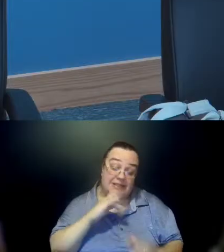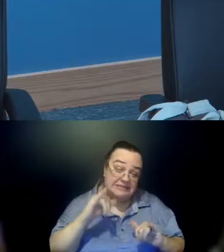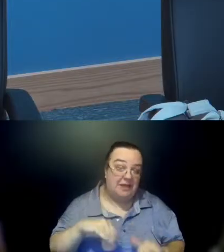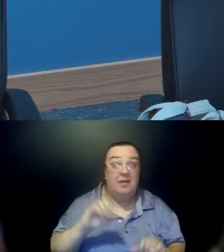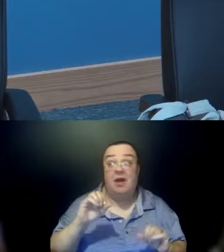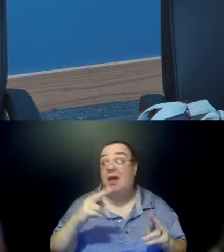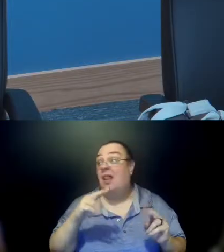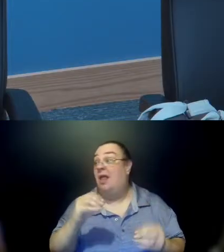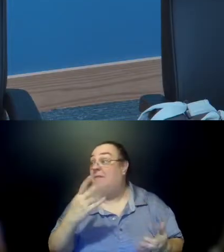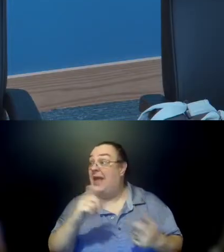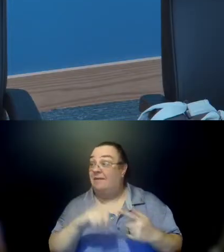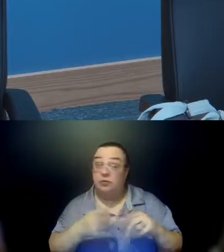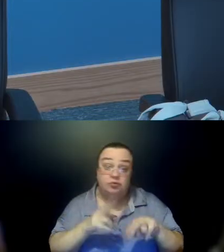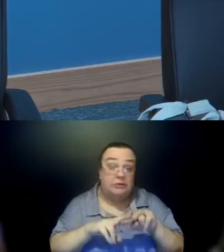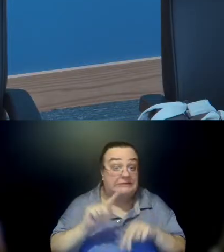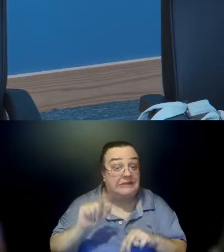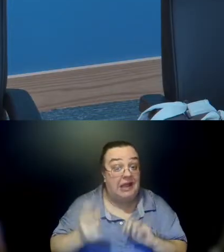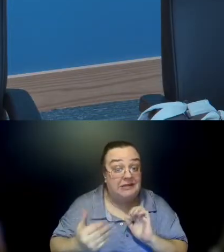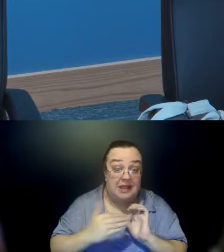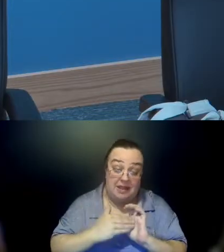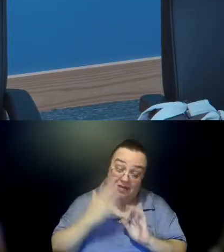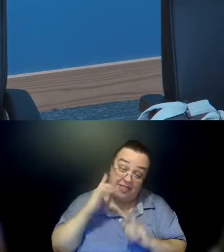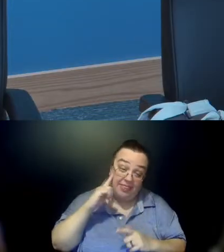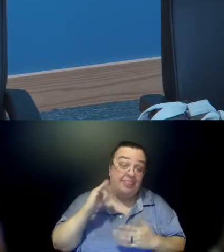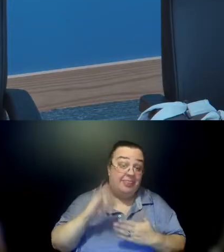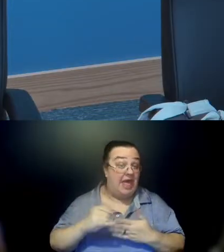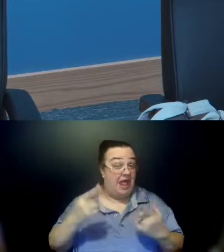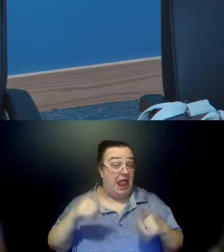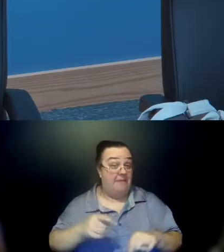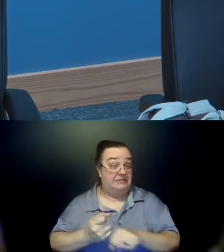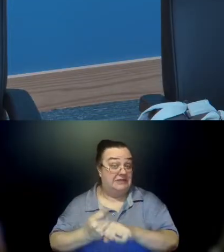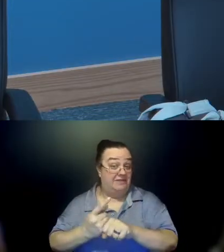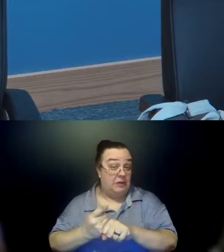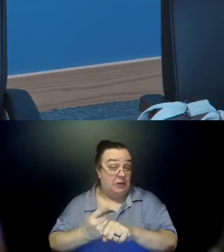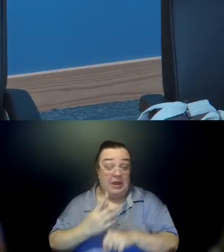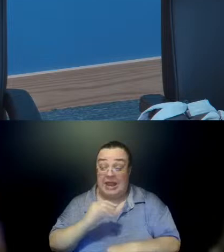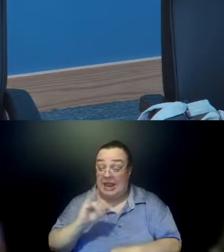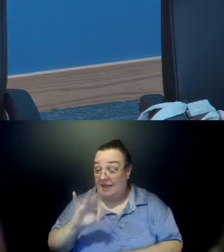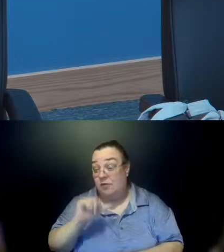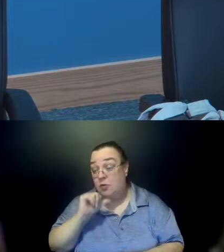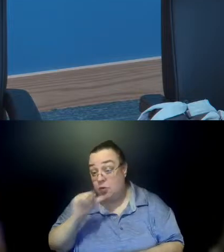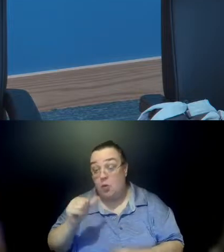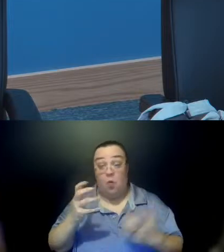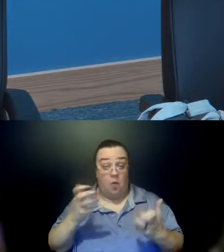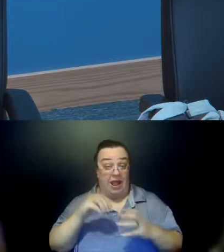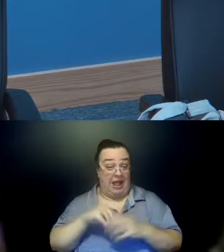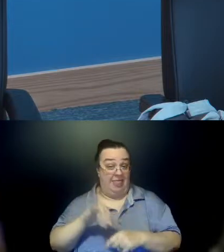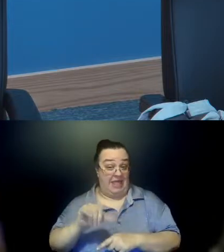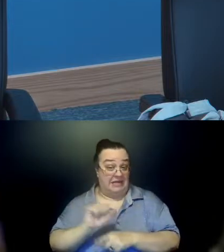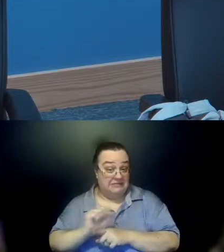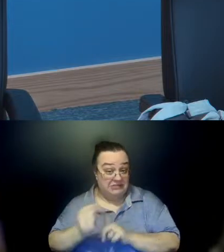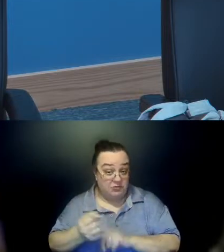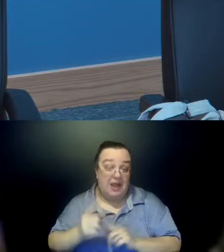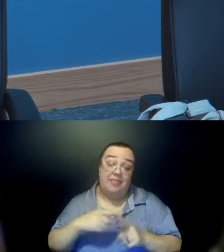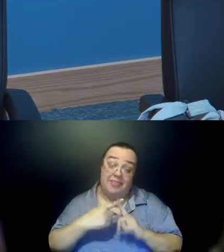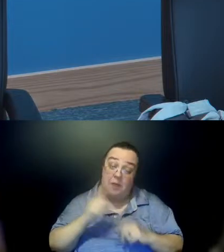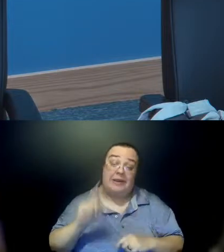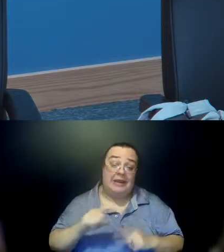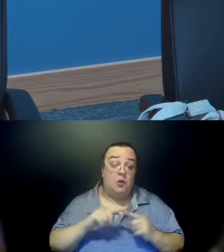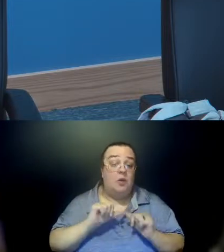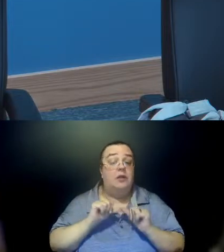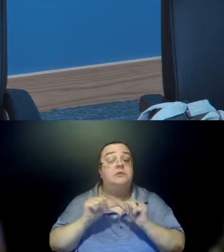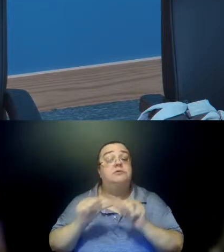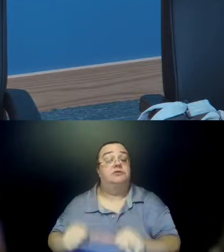raise taxes again, because I think that happens every year. And if we don't want to be in that situation, these conversations just need to be happening